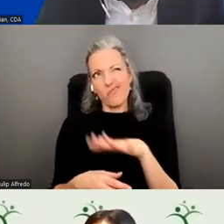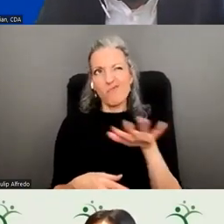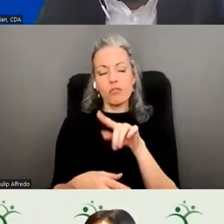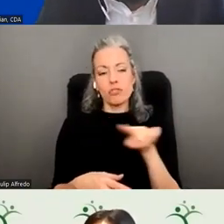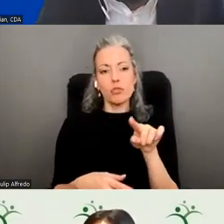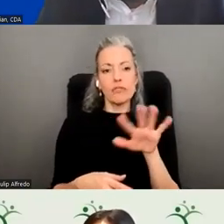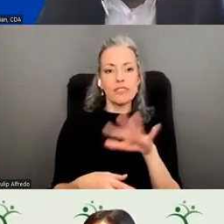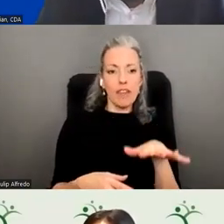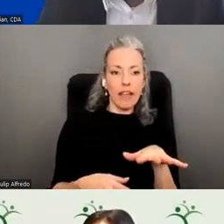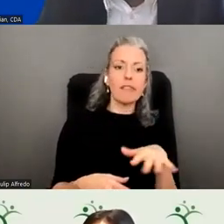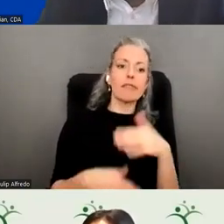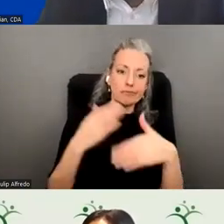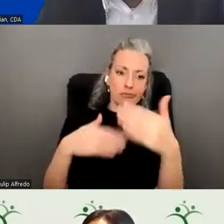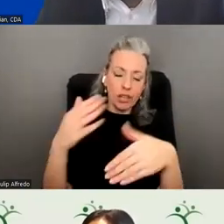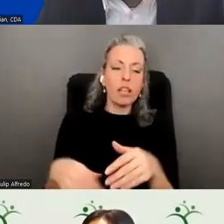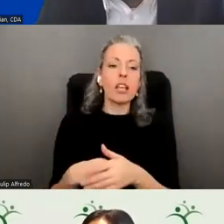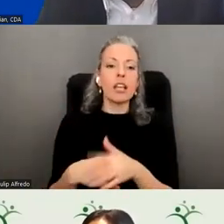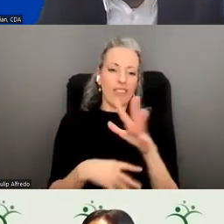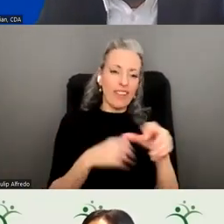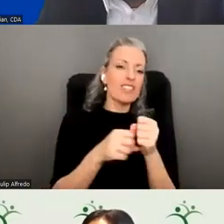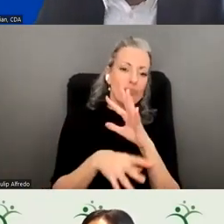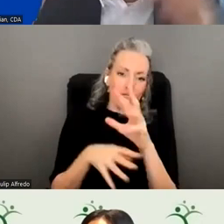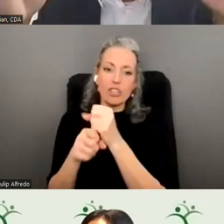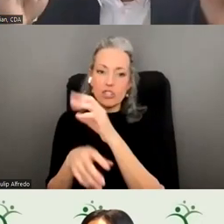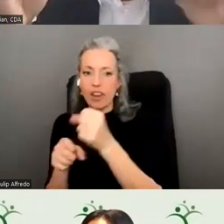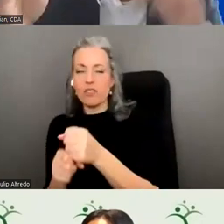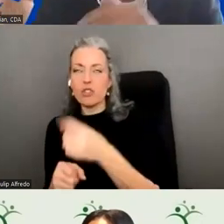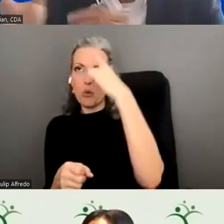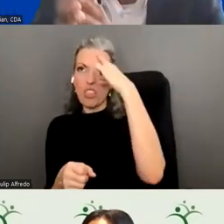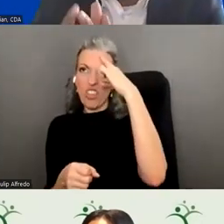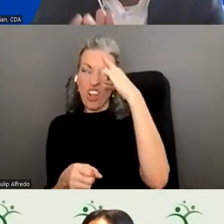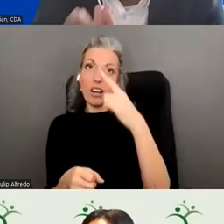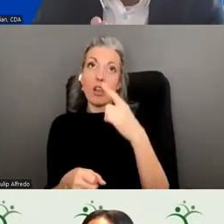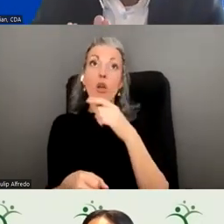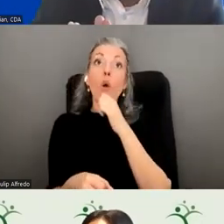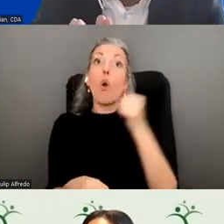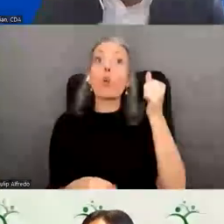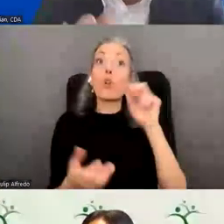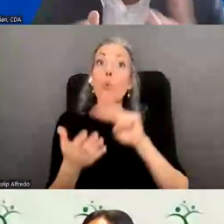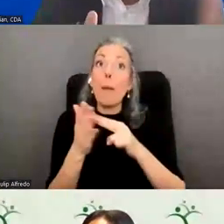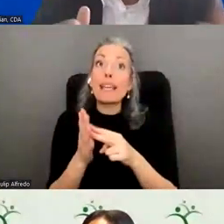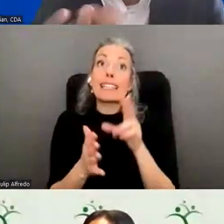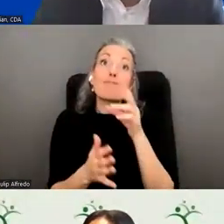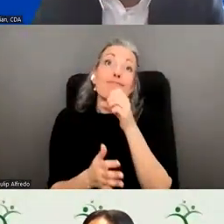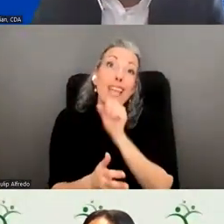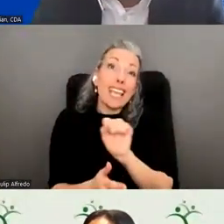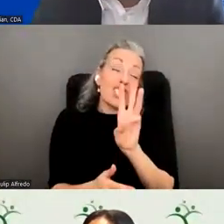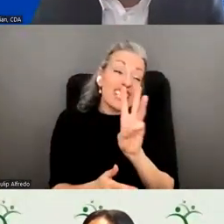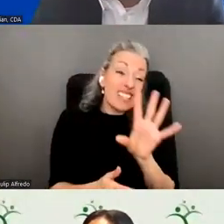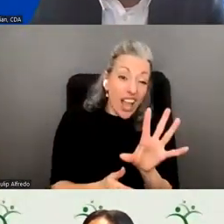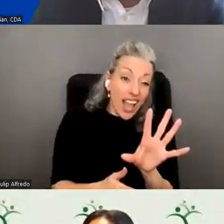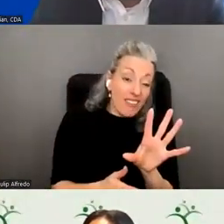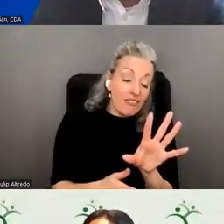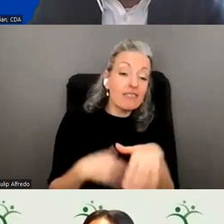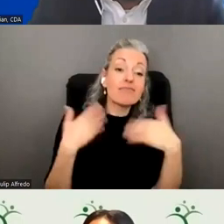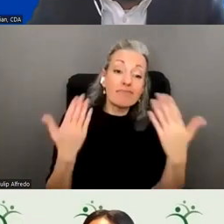65, etc. And so we discussed 55 as maybe the definition for older adults for the homeless population, as you mentioned. Unfortunately, a lot